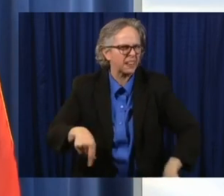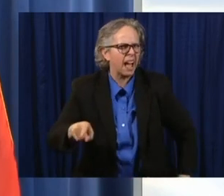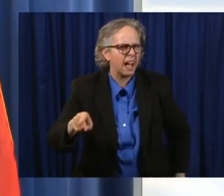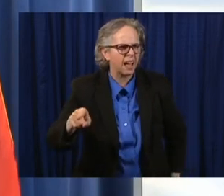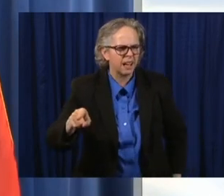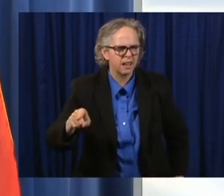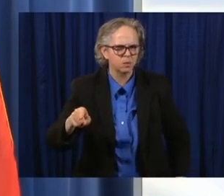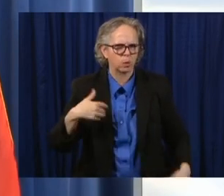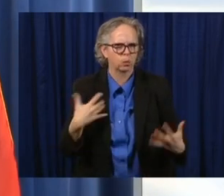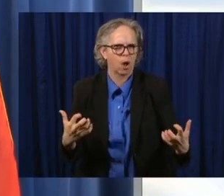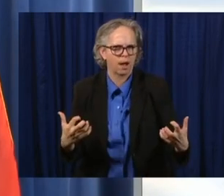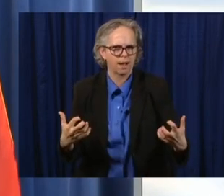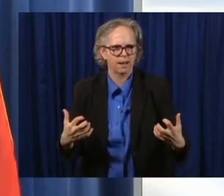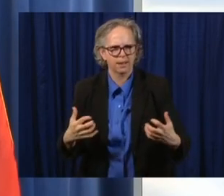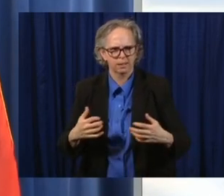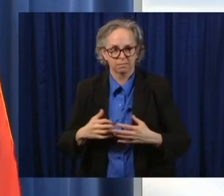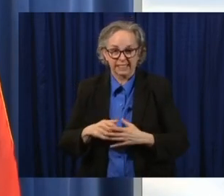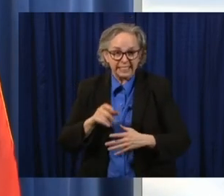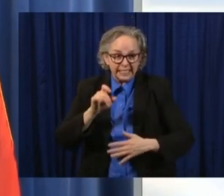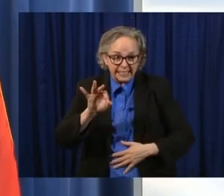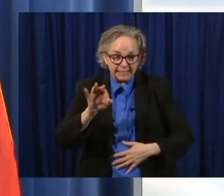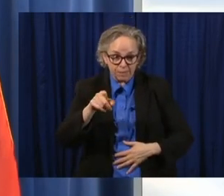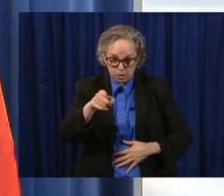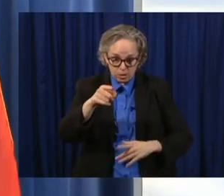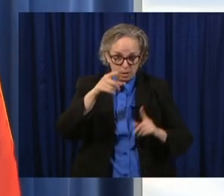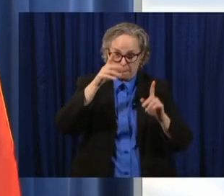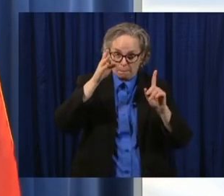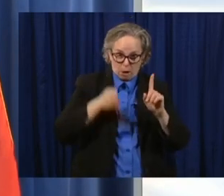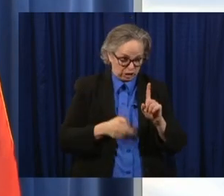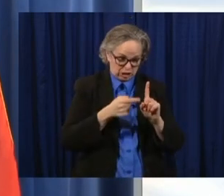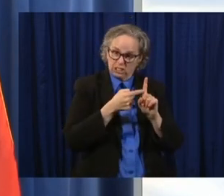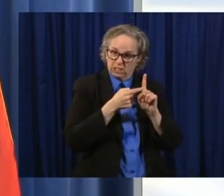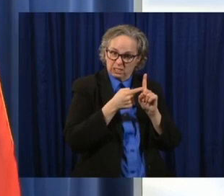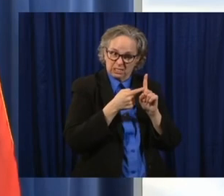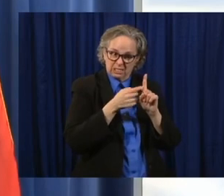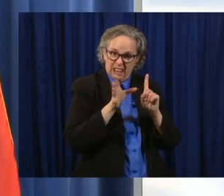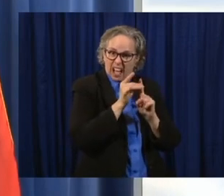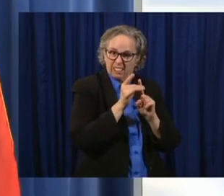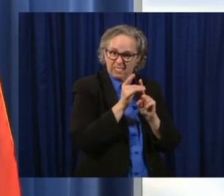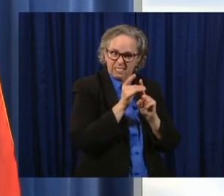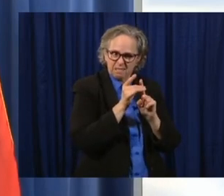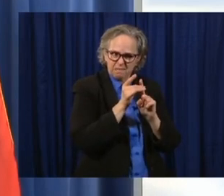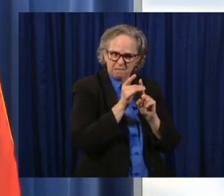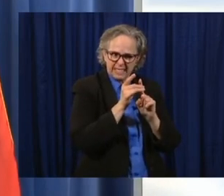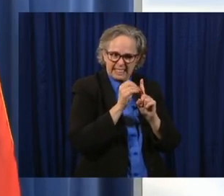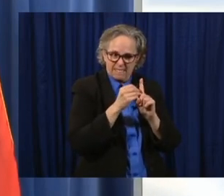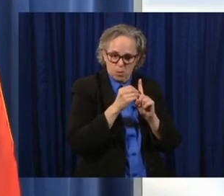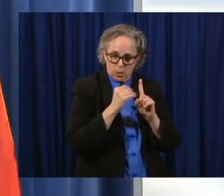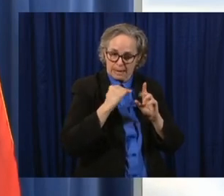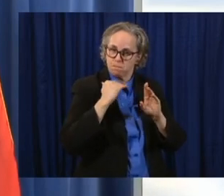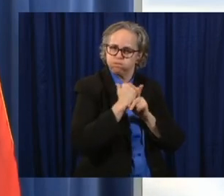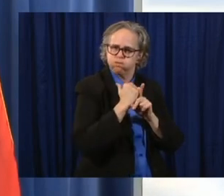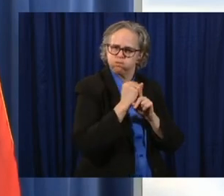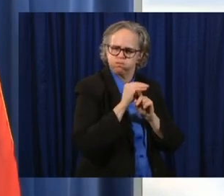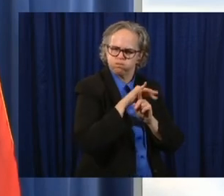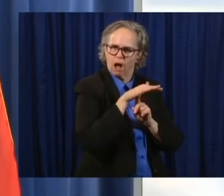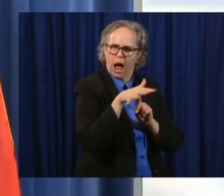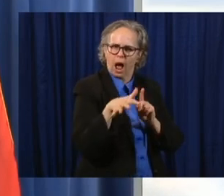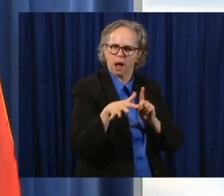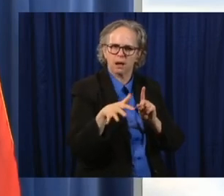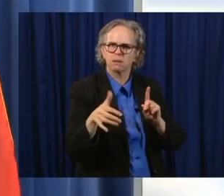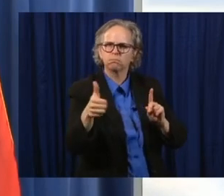So when that person is in a situation where they're not spreading it, that's a great, great